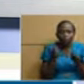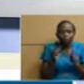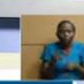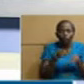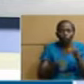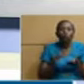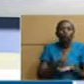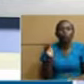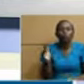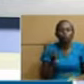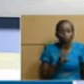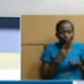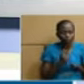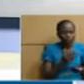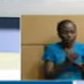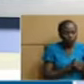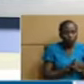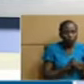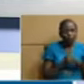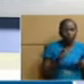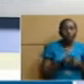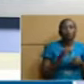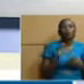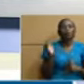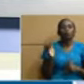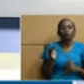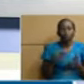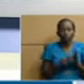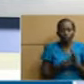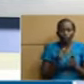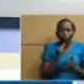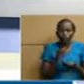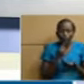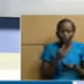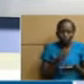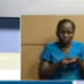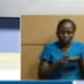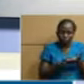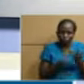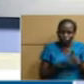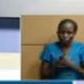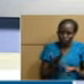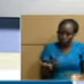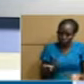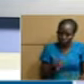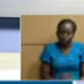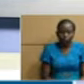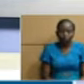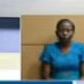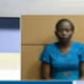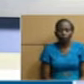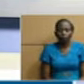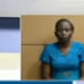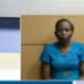platforms in this country where you can save even more for your retirement. We don't take advantage of them. Now, the idea